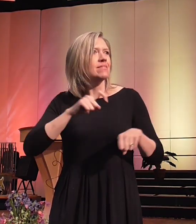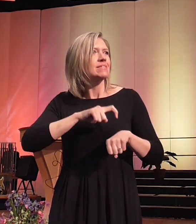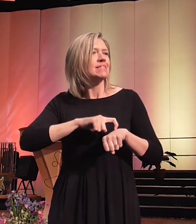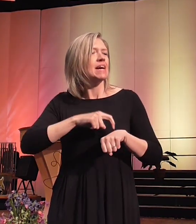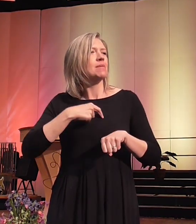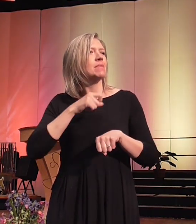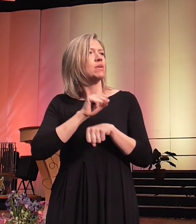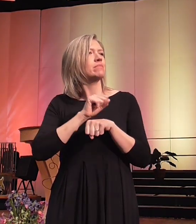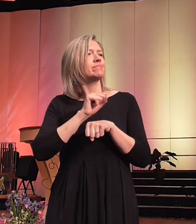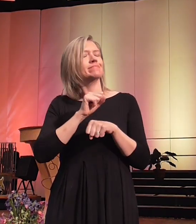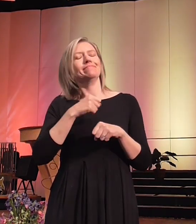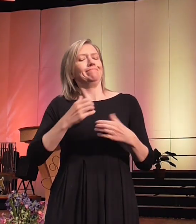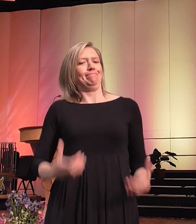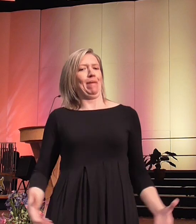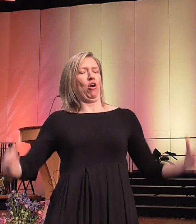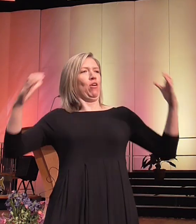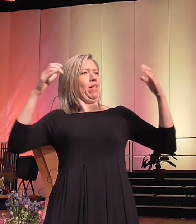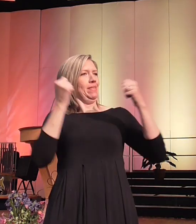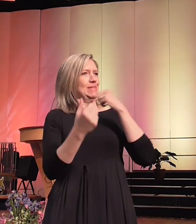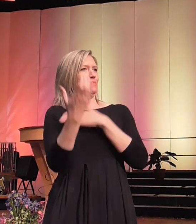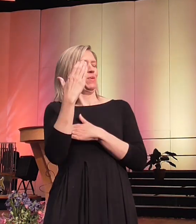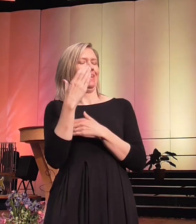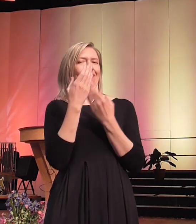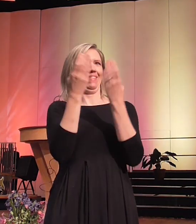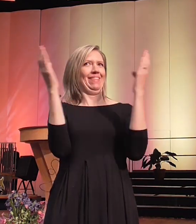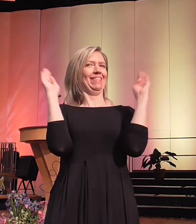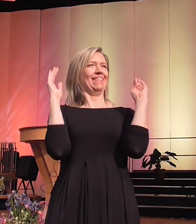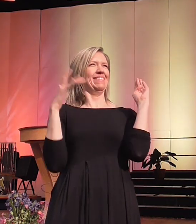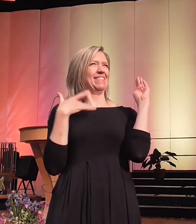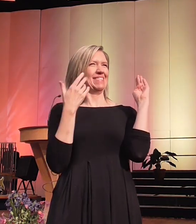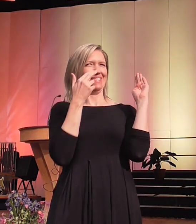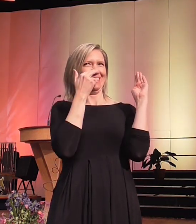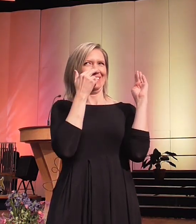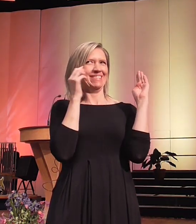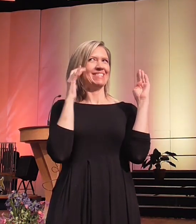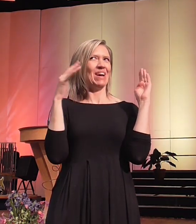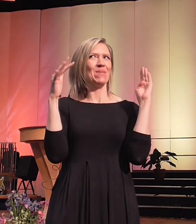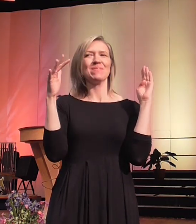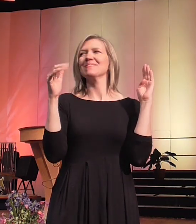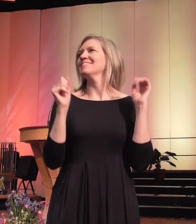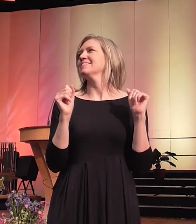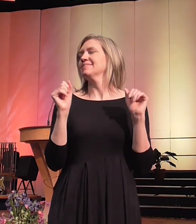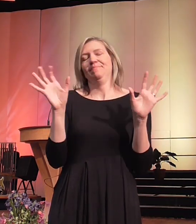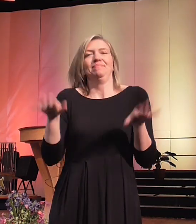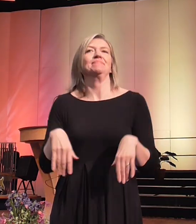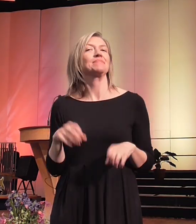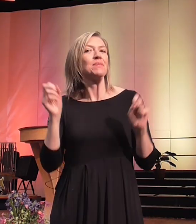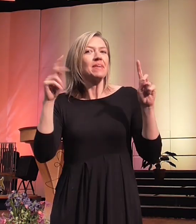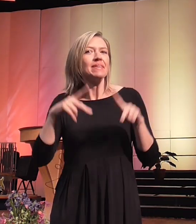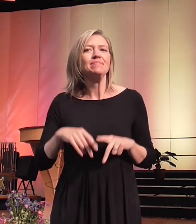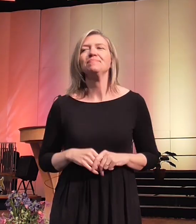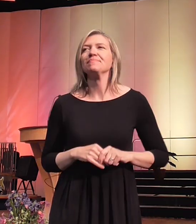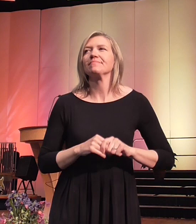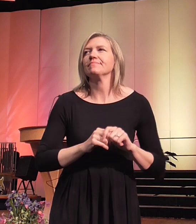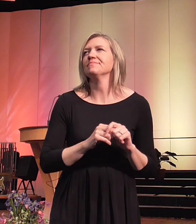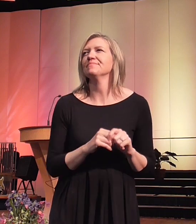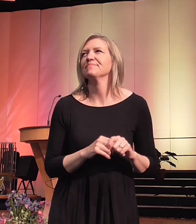in a big barrel this morning, and it's starting to show. Yeah, it's okay.